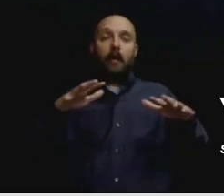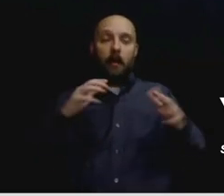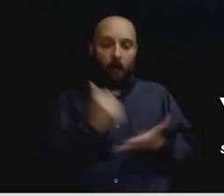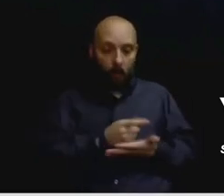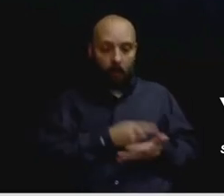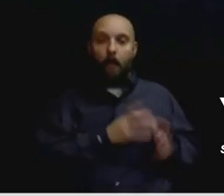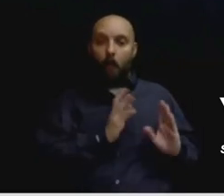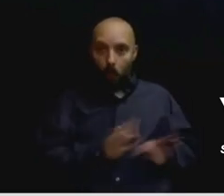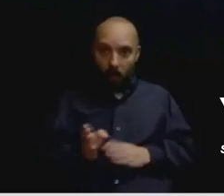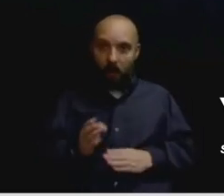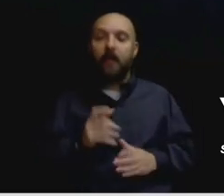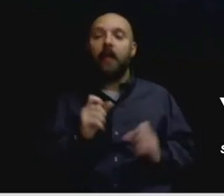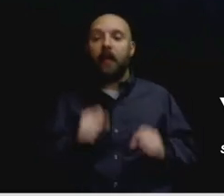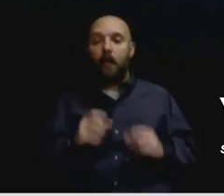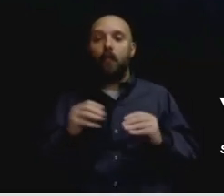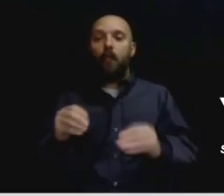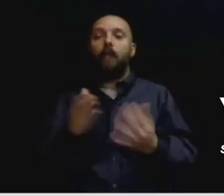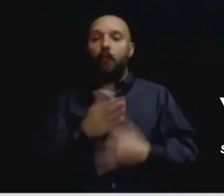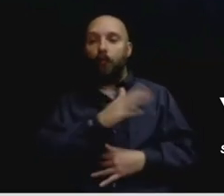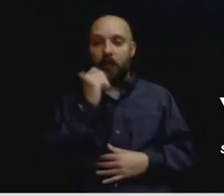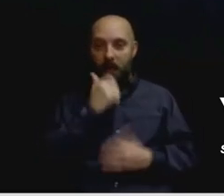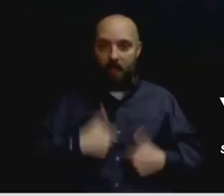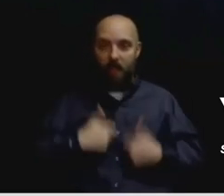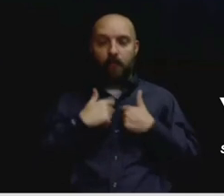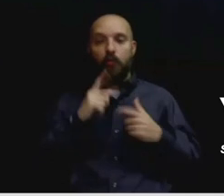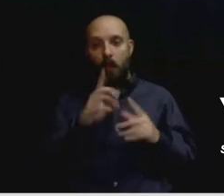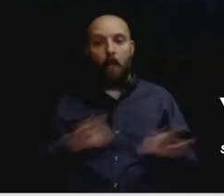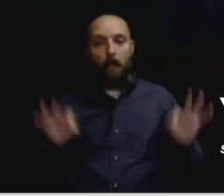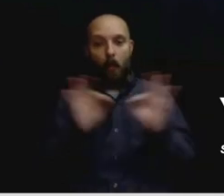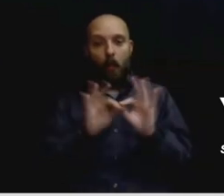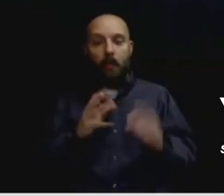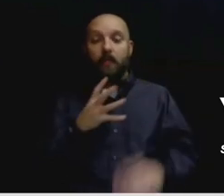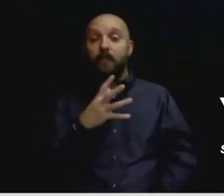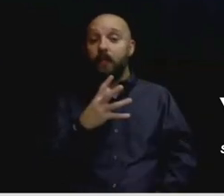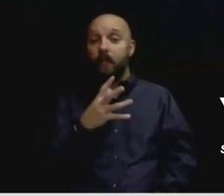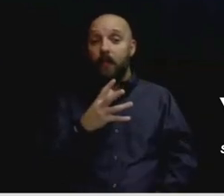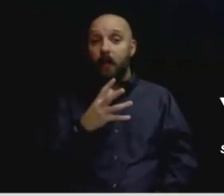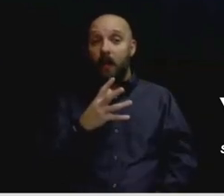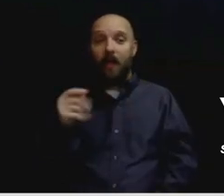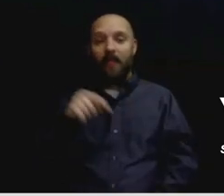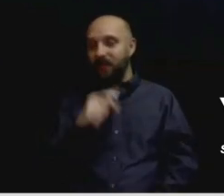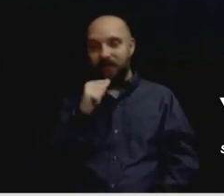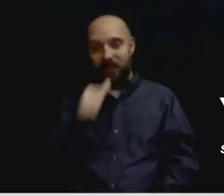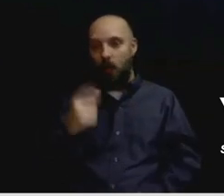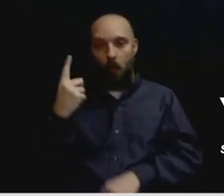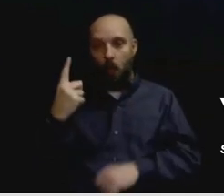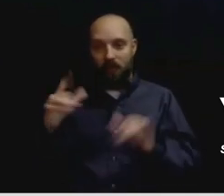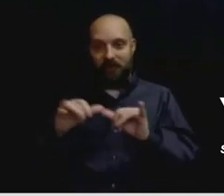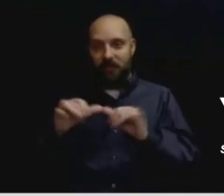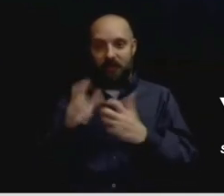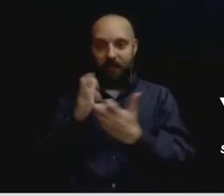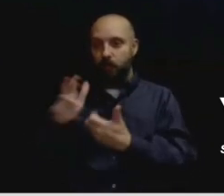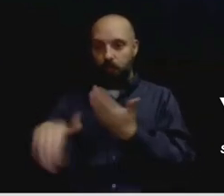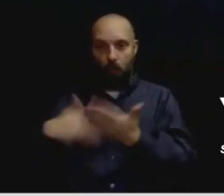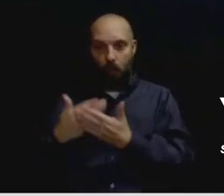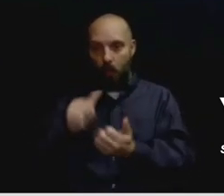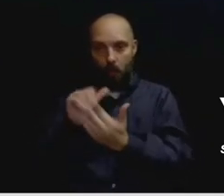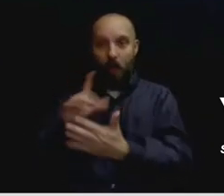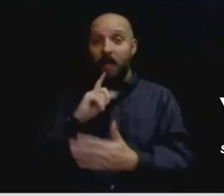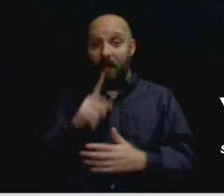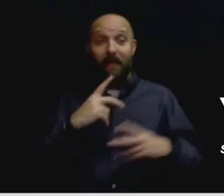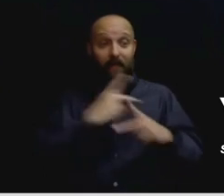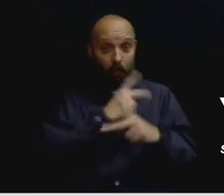they can move through their daily lives is really important. And this is not a one-size-fits-all approach. In fact, figuring out